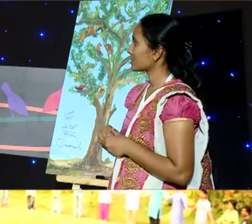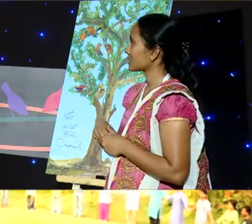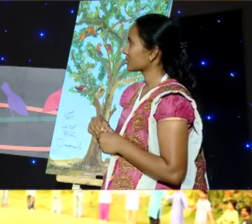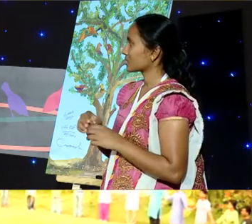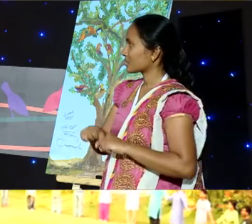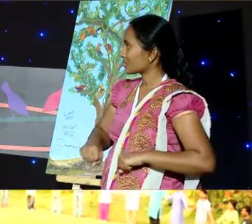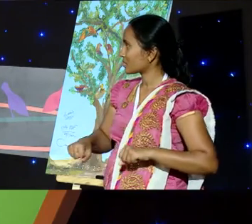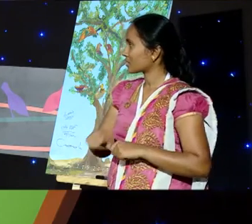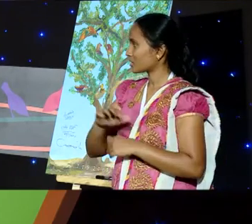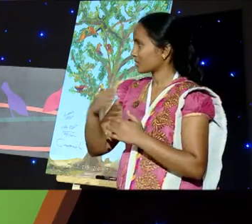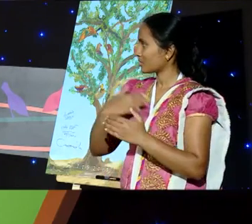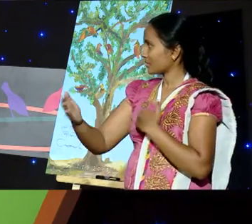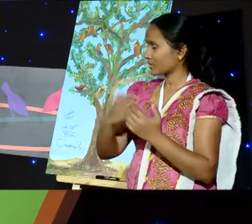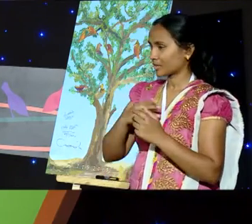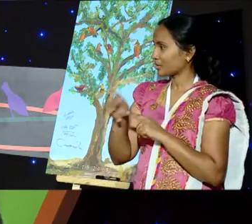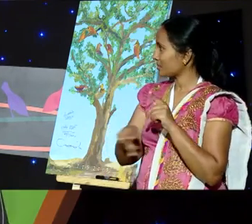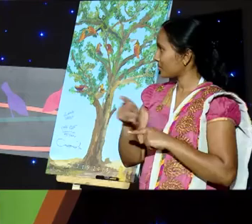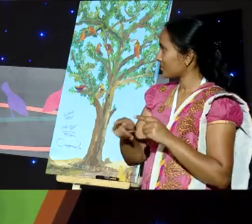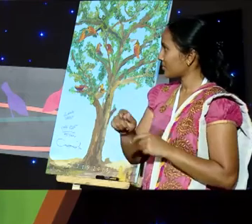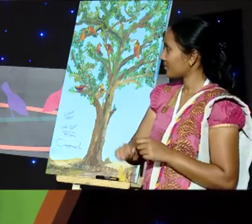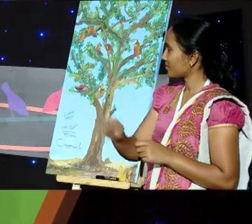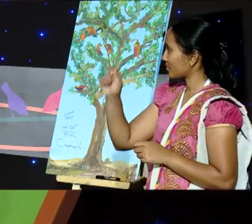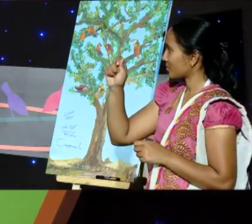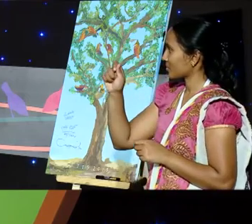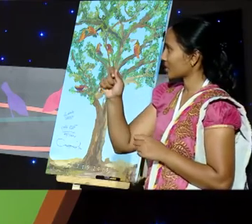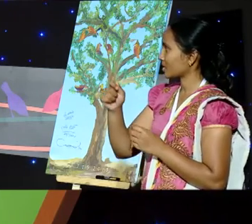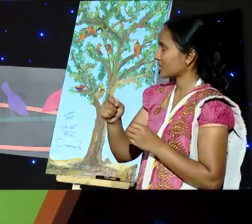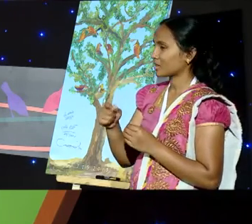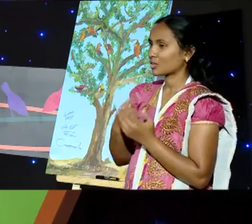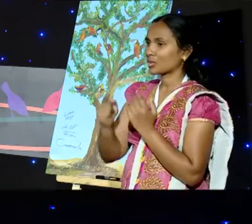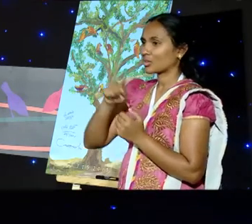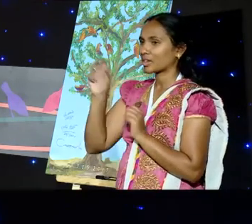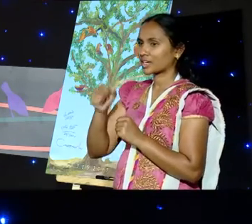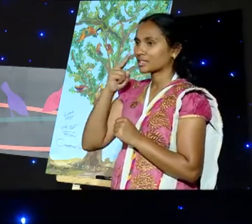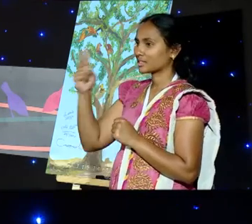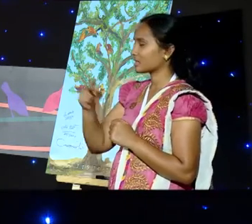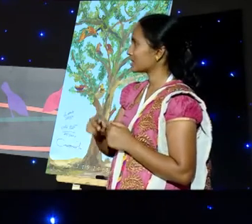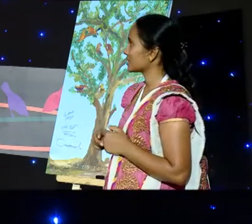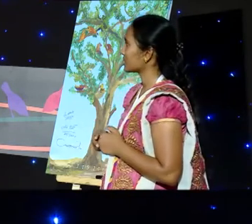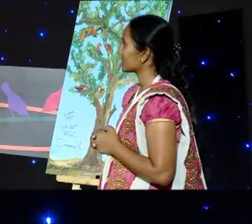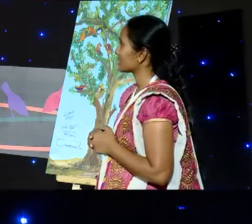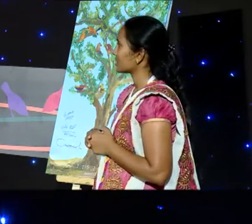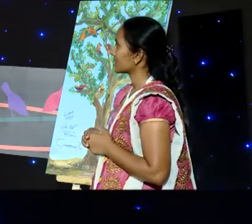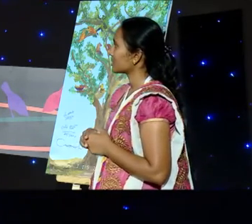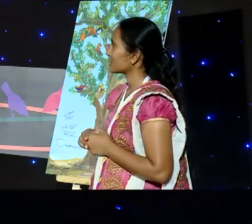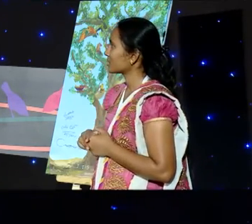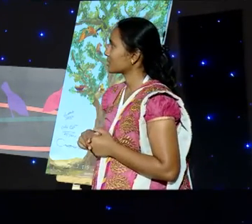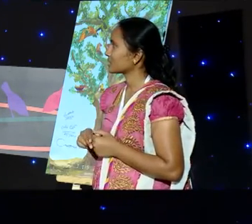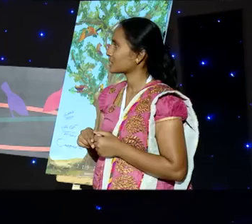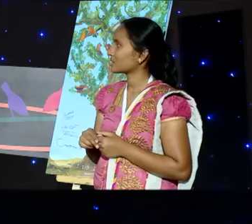these people, and he raises up a piece of paper, and he says, what do you guys see here? It says, I see a sheet of